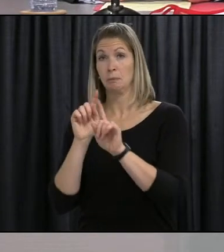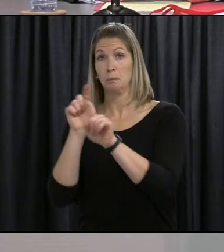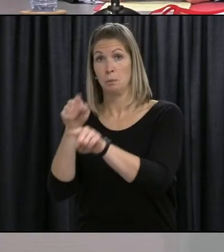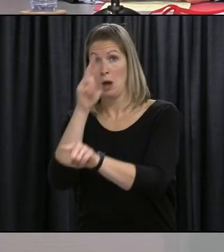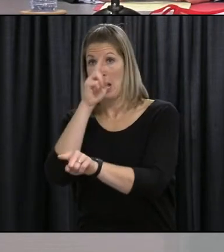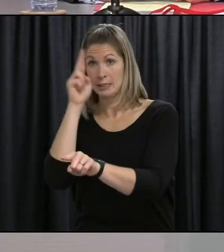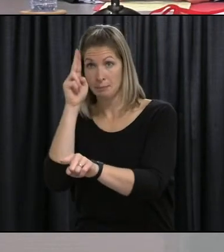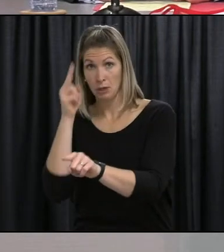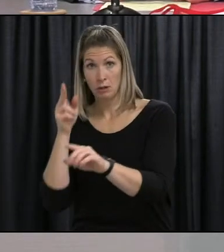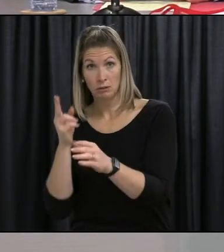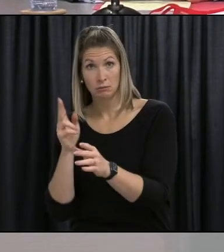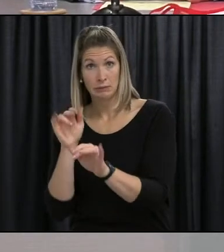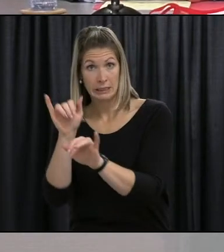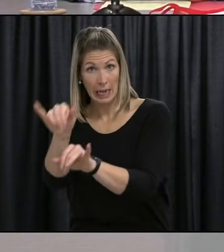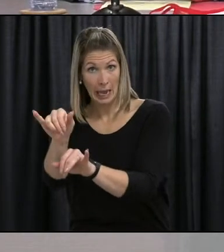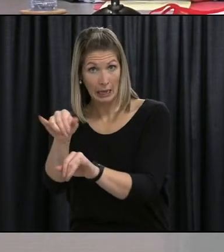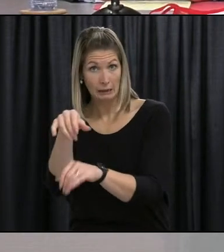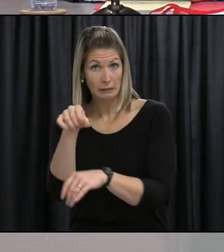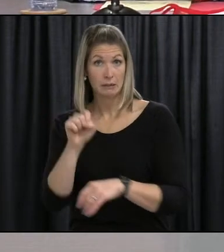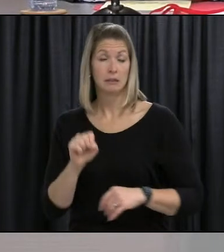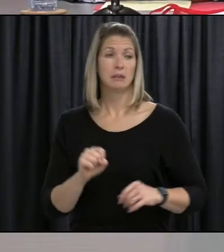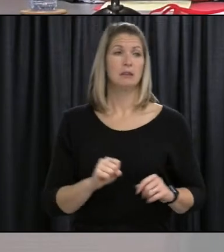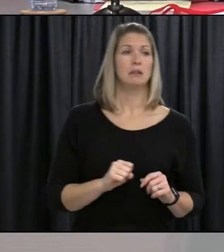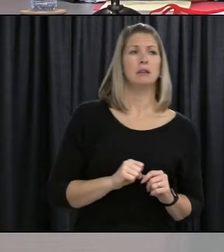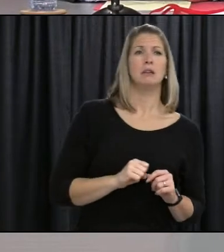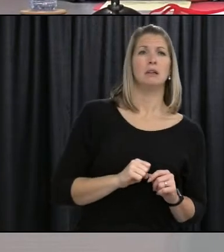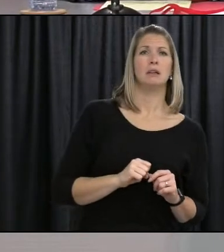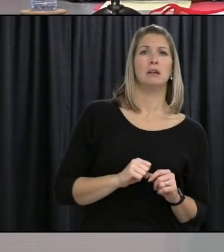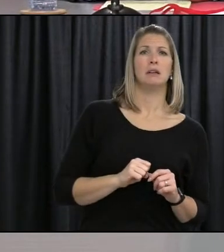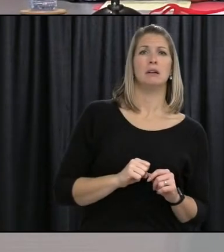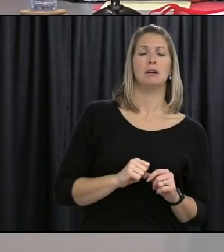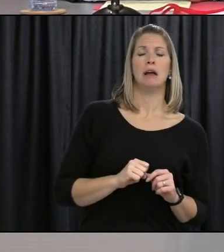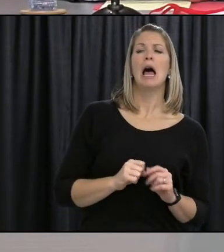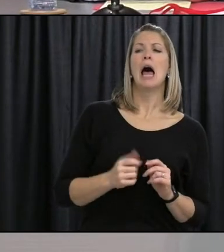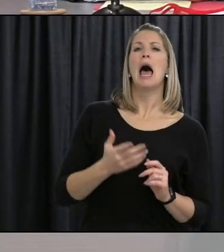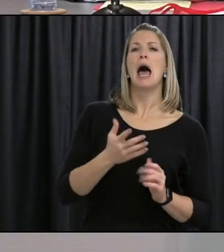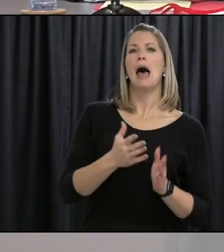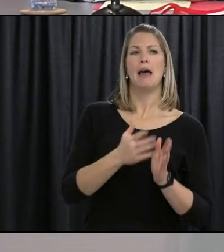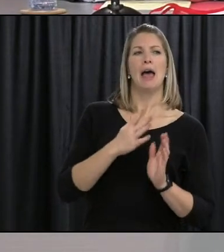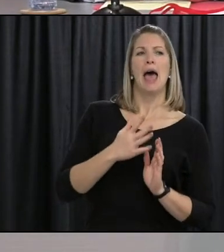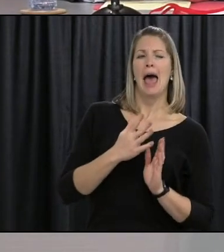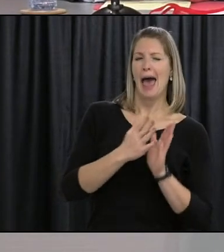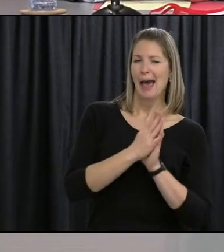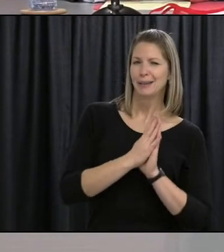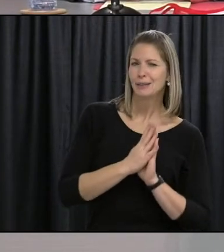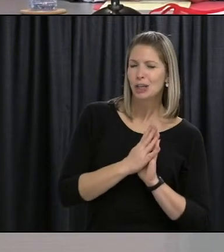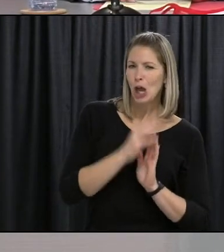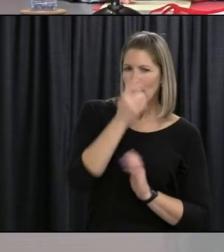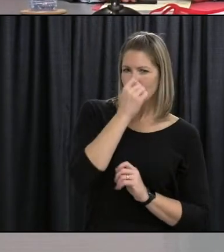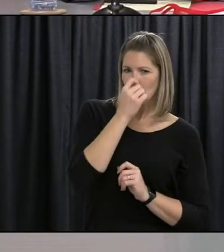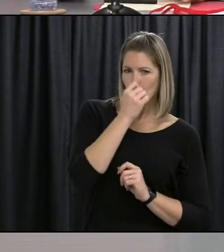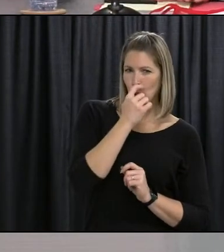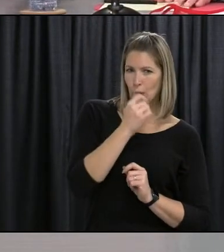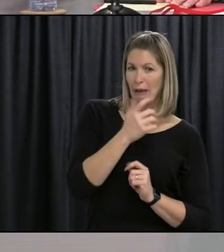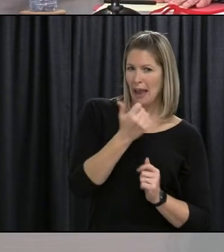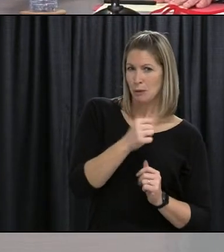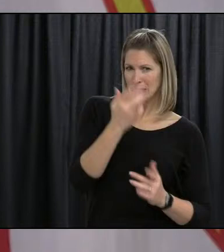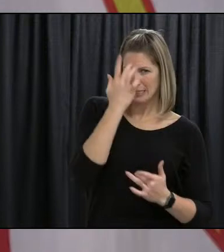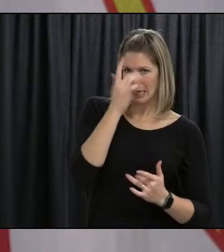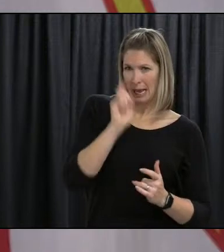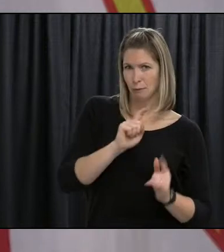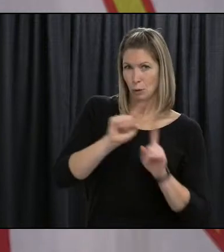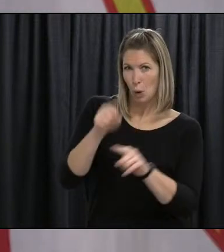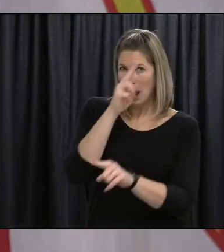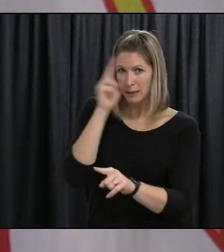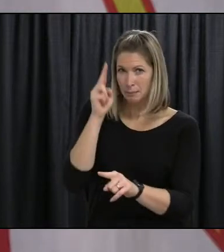Sorry, Kellyanne, I couldn't quite get what you were saying there. Hospitalizations for influenza yet? Not as far as I know at